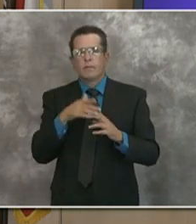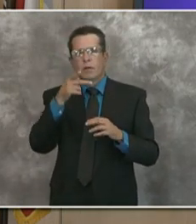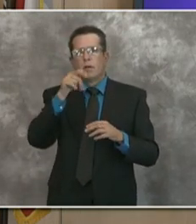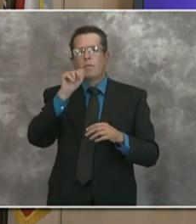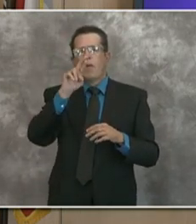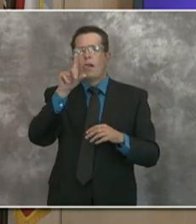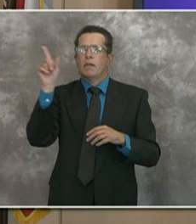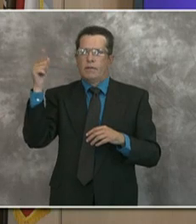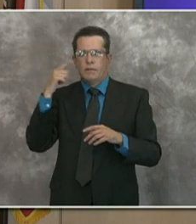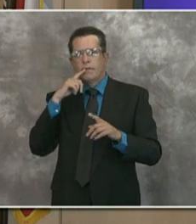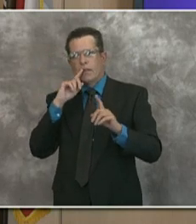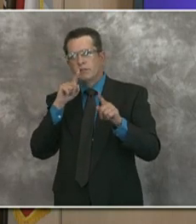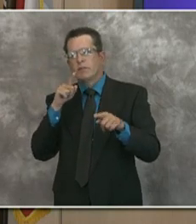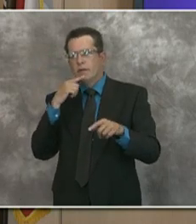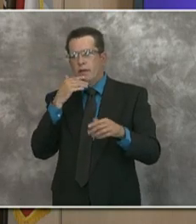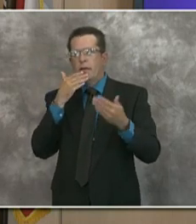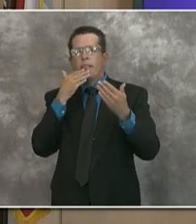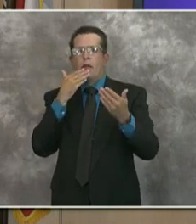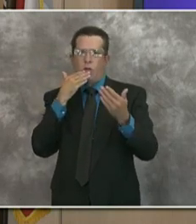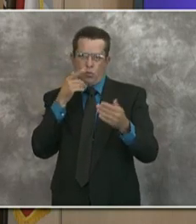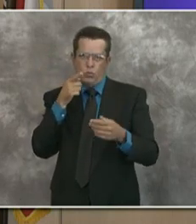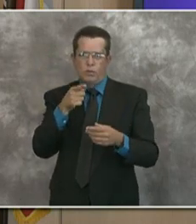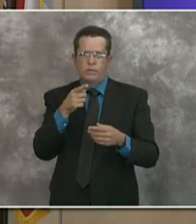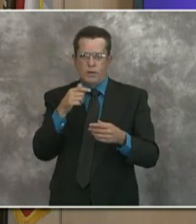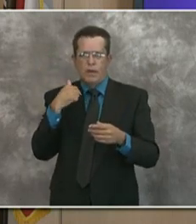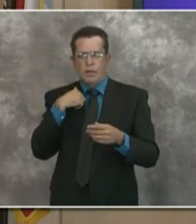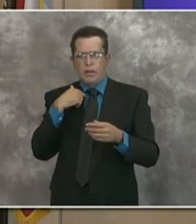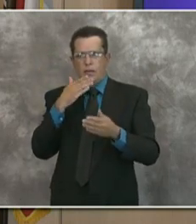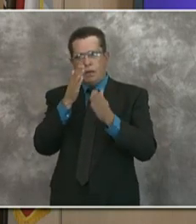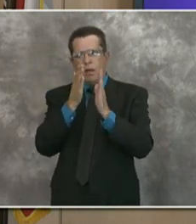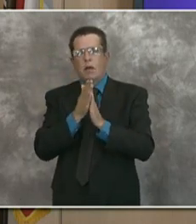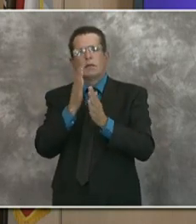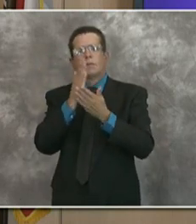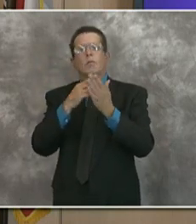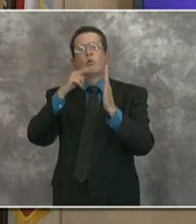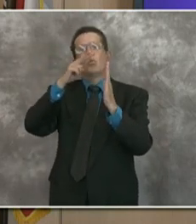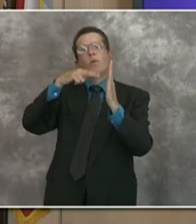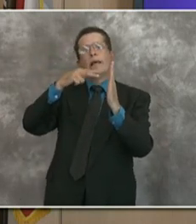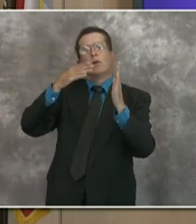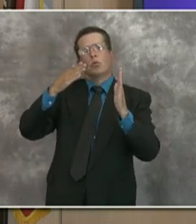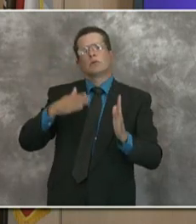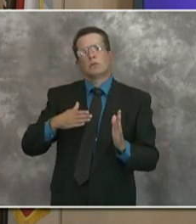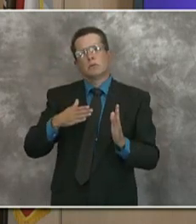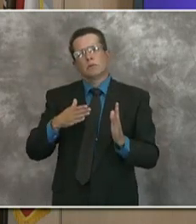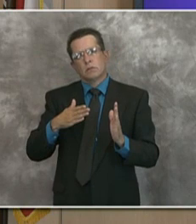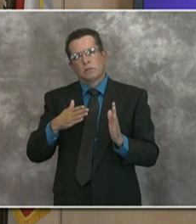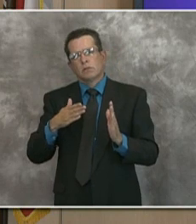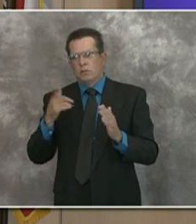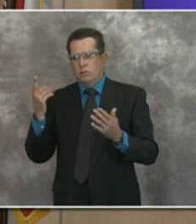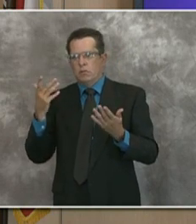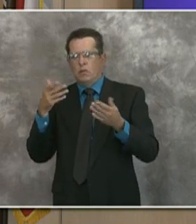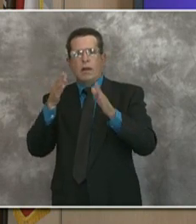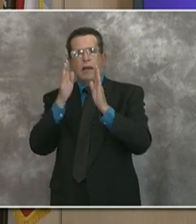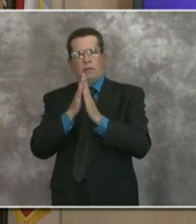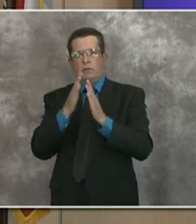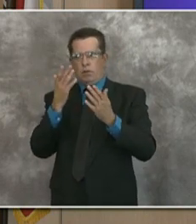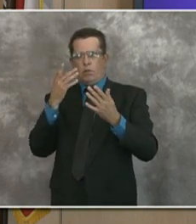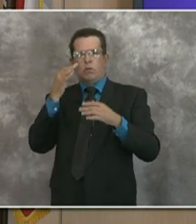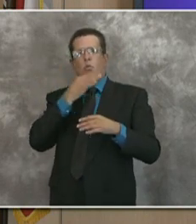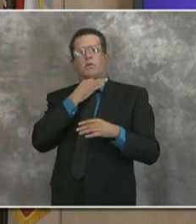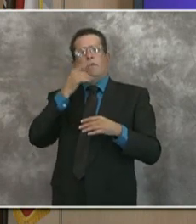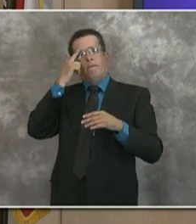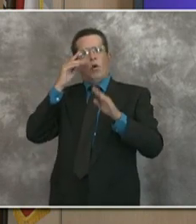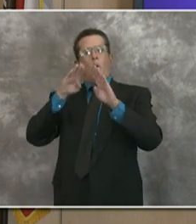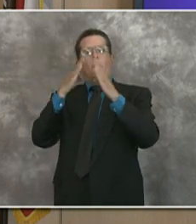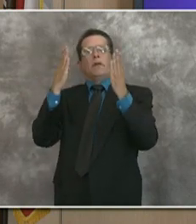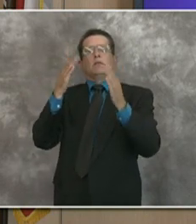Thanks for taking my call. I'm getting a lot of requests from readers about reopening youth sports. On